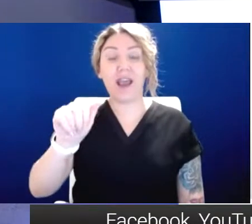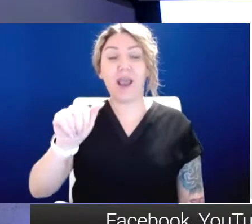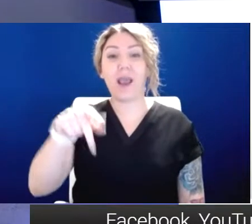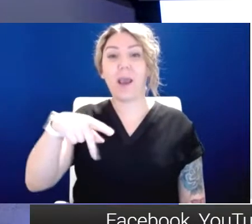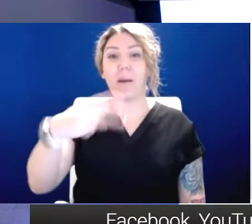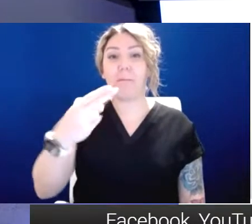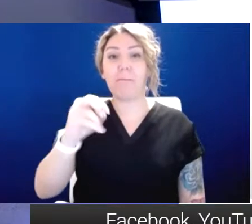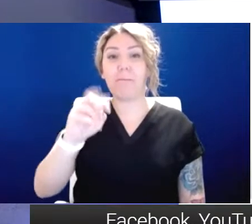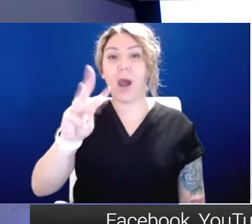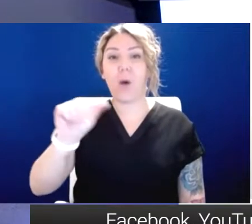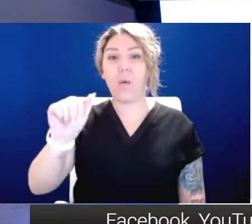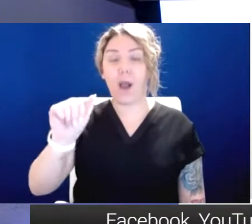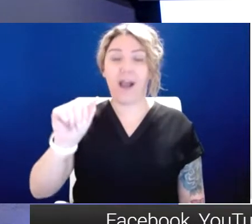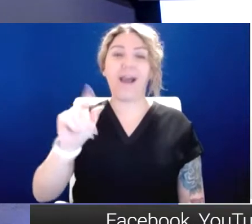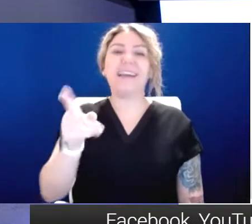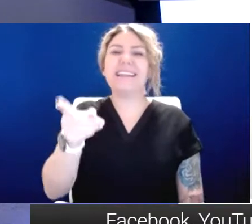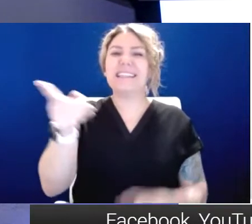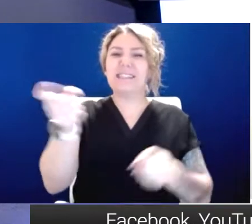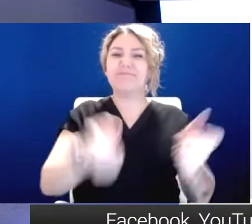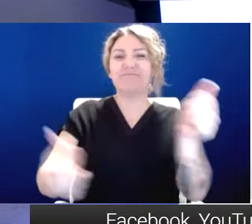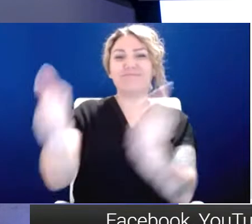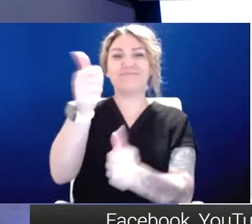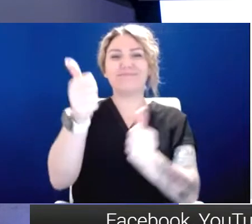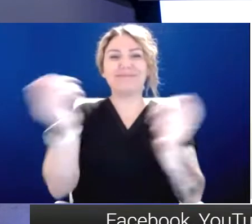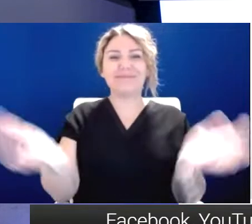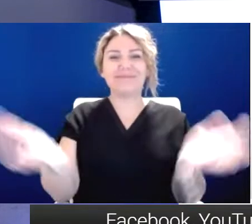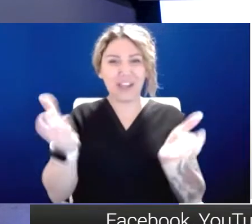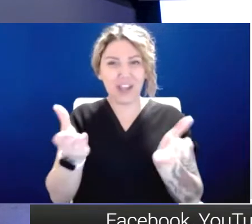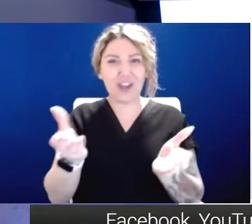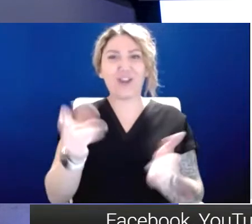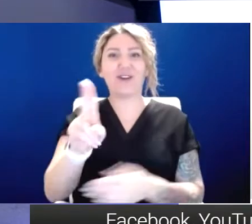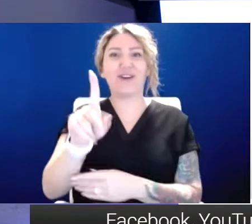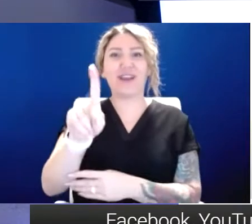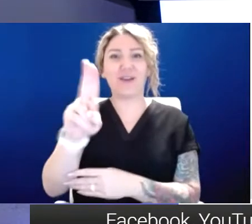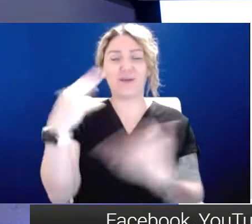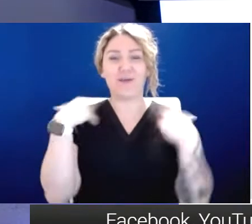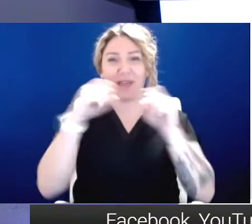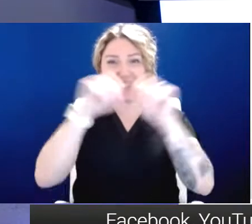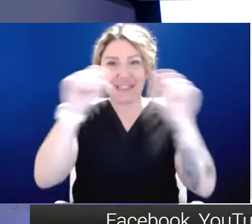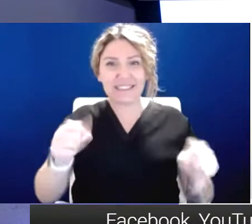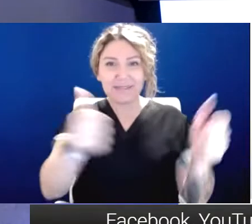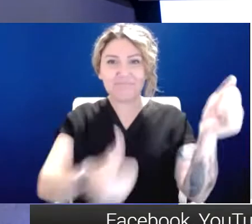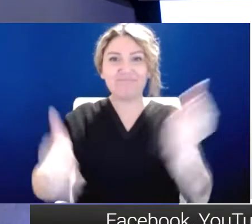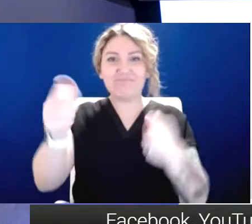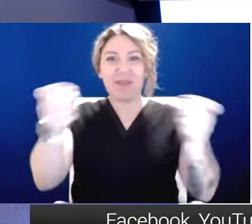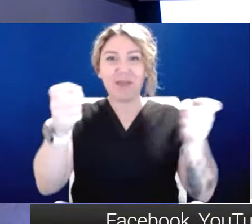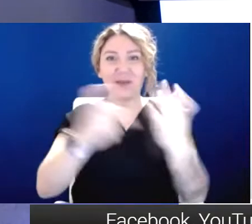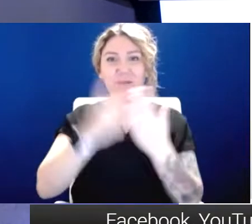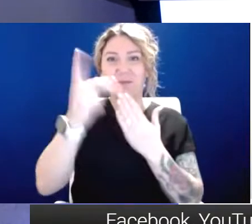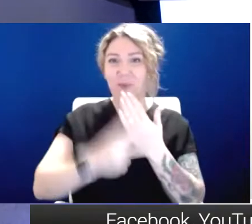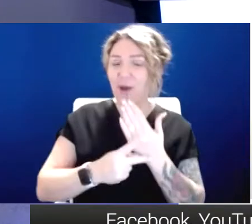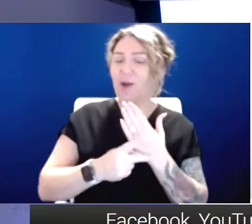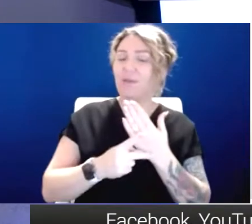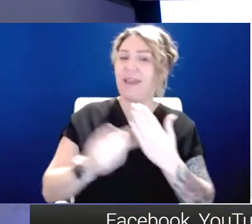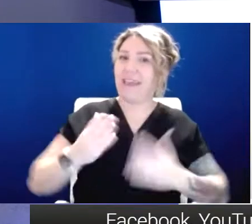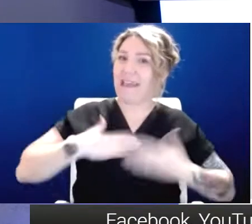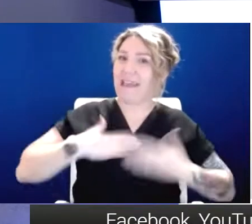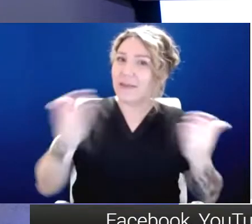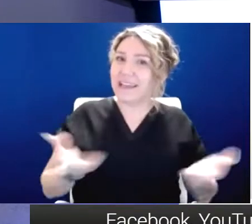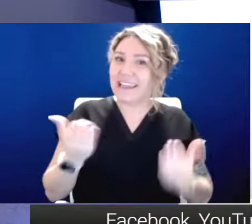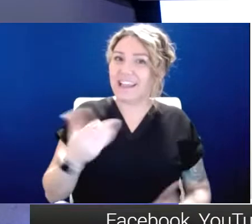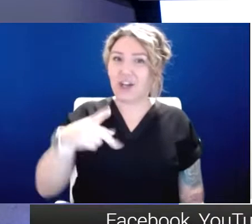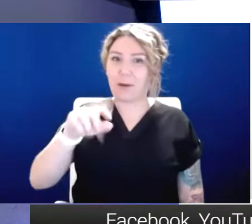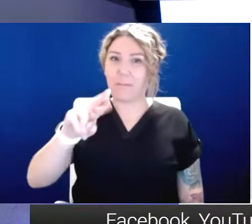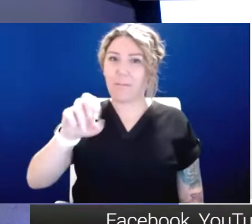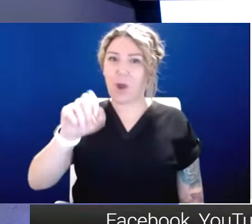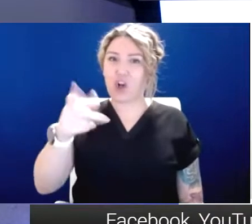Disorder Program here at the University of Kansas Health System. Good morning to you. Thank you. Thank you for having me. So glad you are here. It is Parkinson's Awareness Month, and